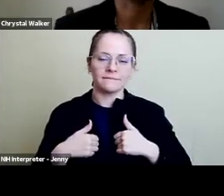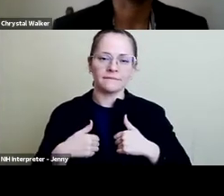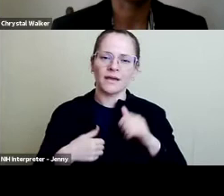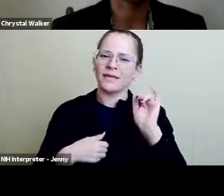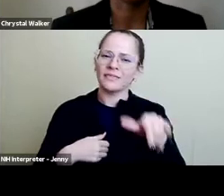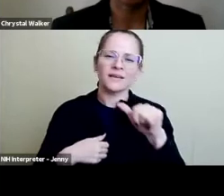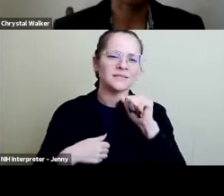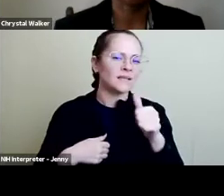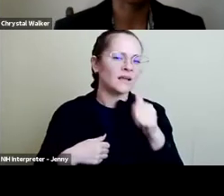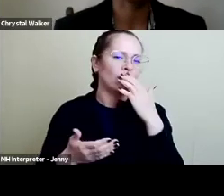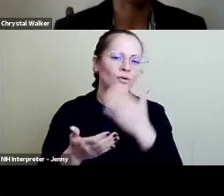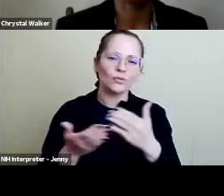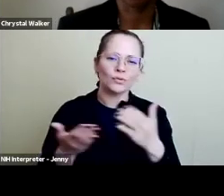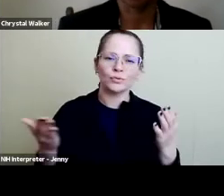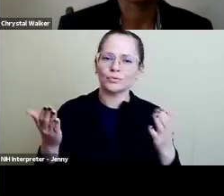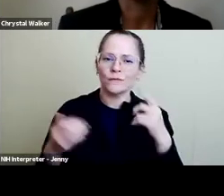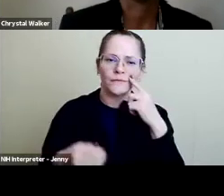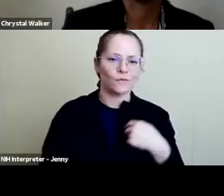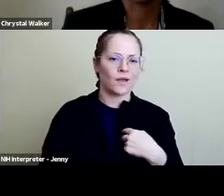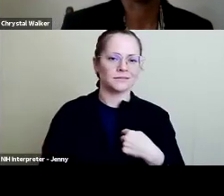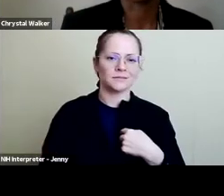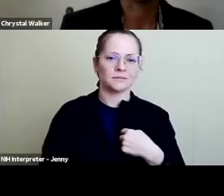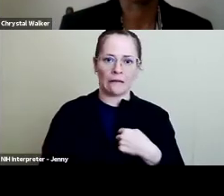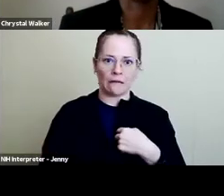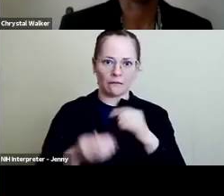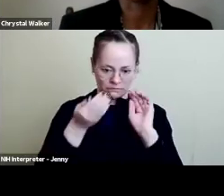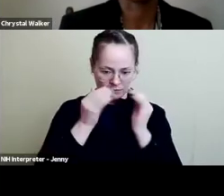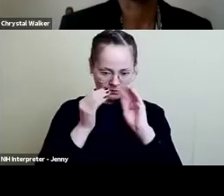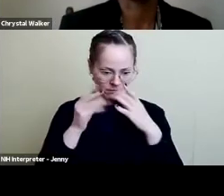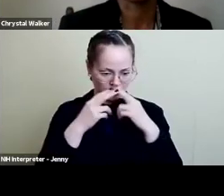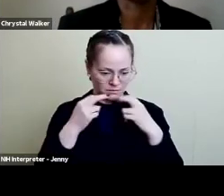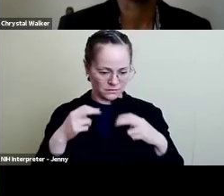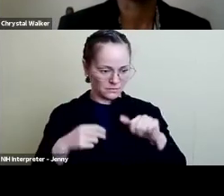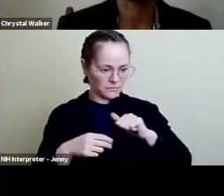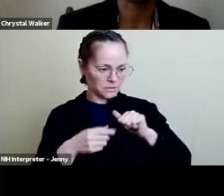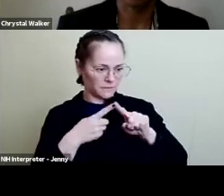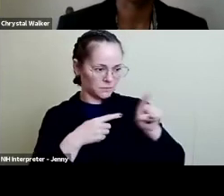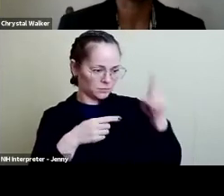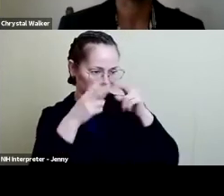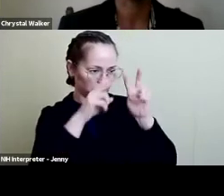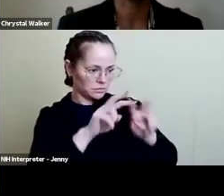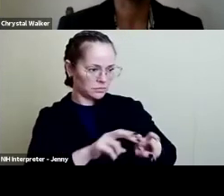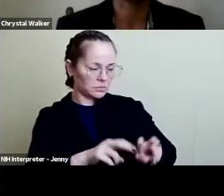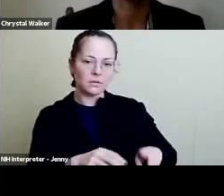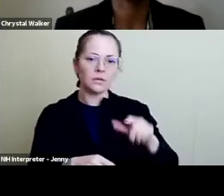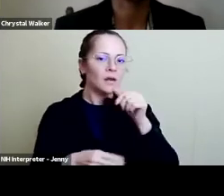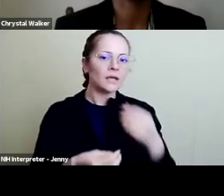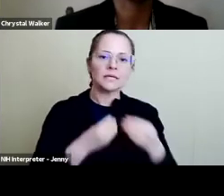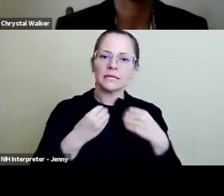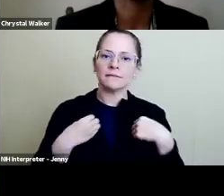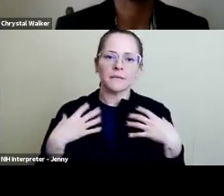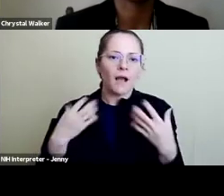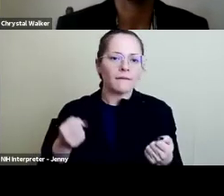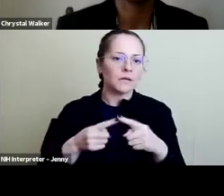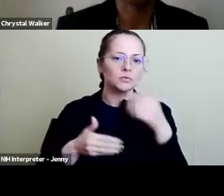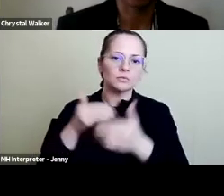disservice we do to ourselves if we compare our path to someone else's, and then it'll allow us to not have the confidence to move forward. So